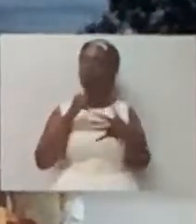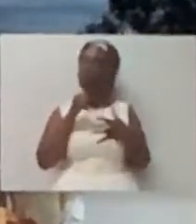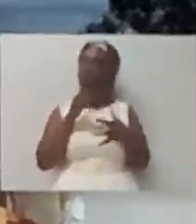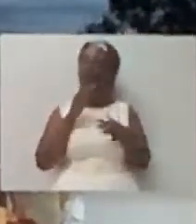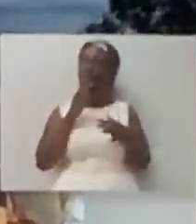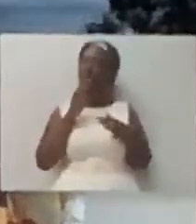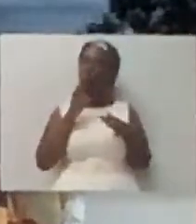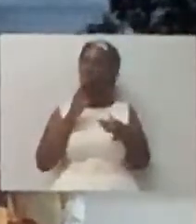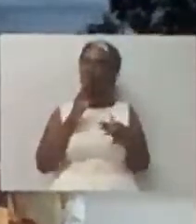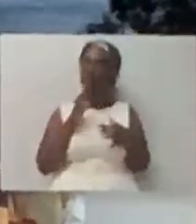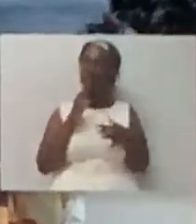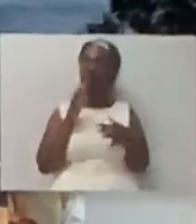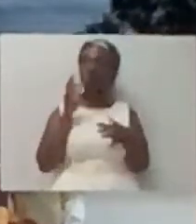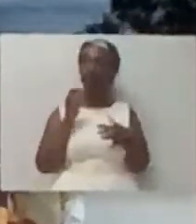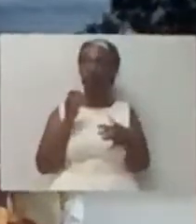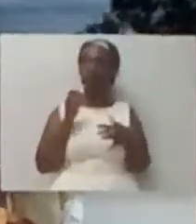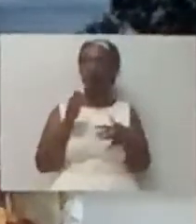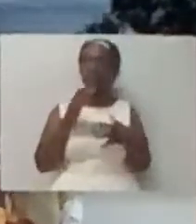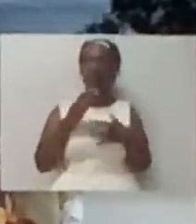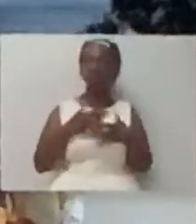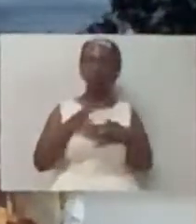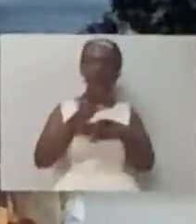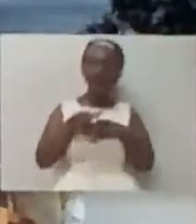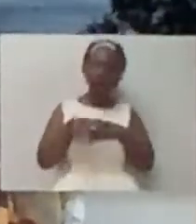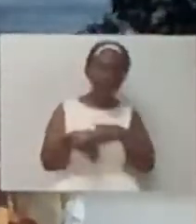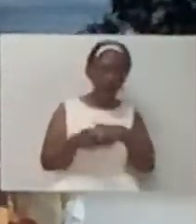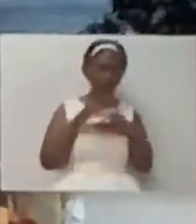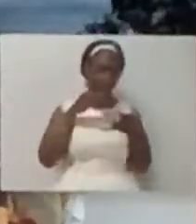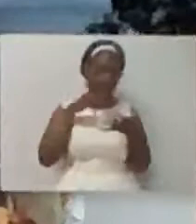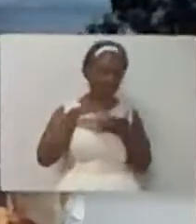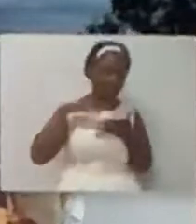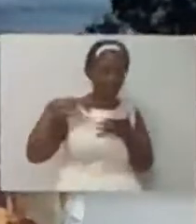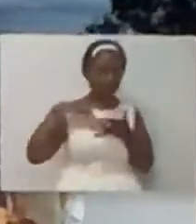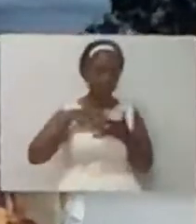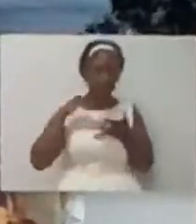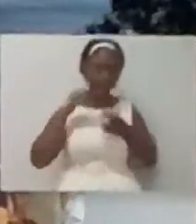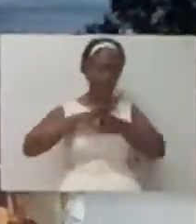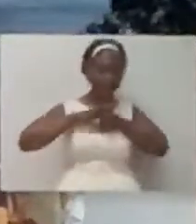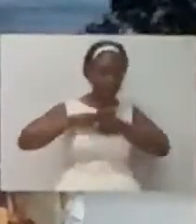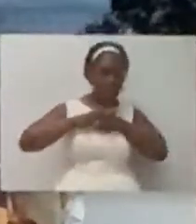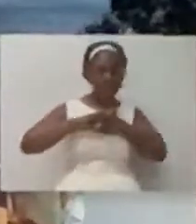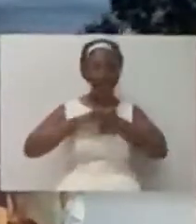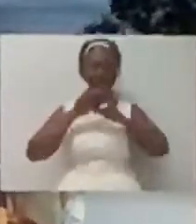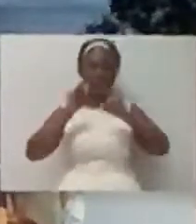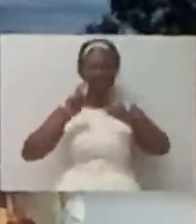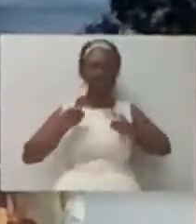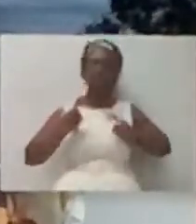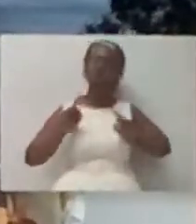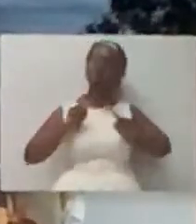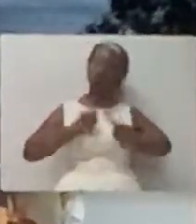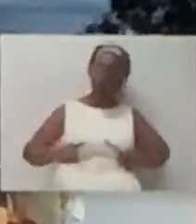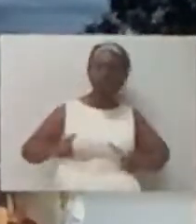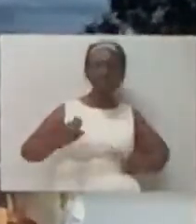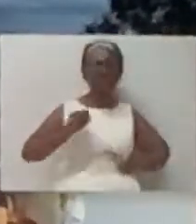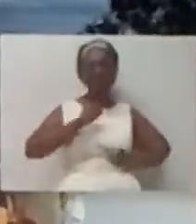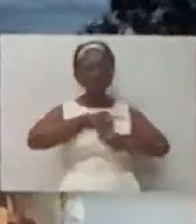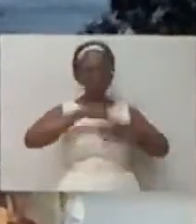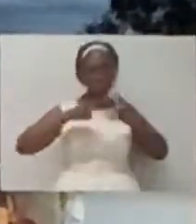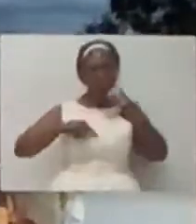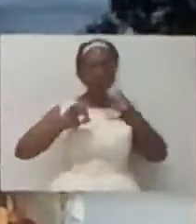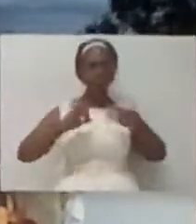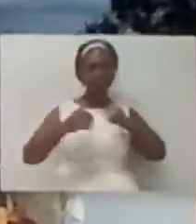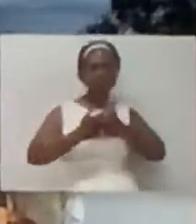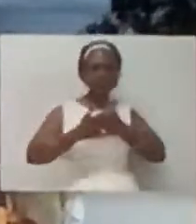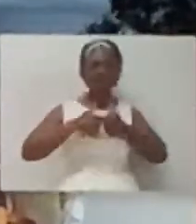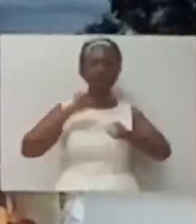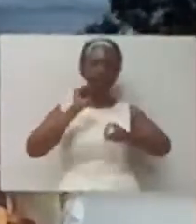so awesome memories. The all-nighters, the cramming before tests, the stress about finals. But these challenges and